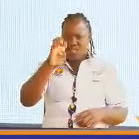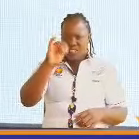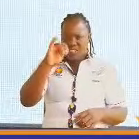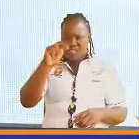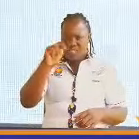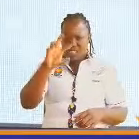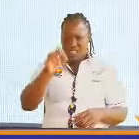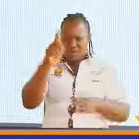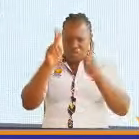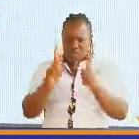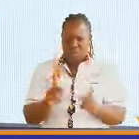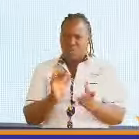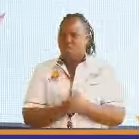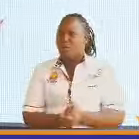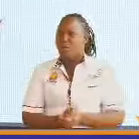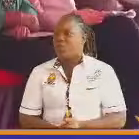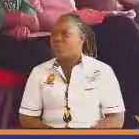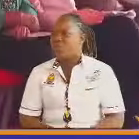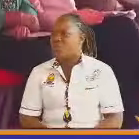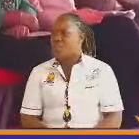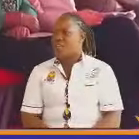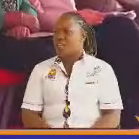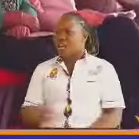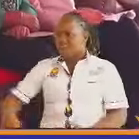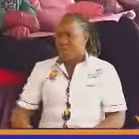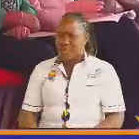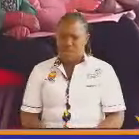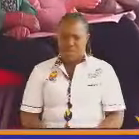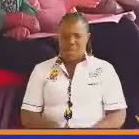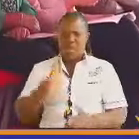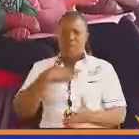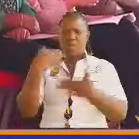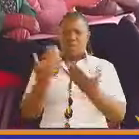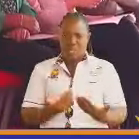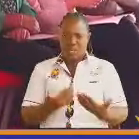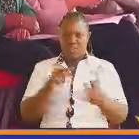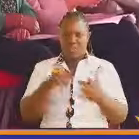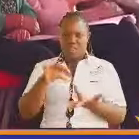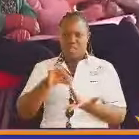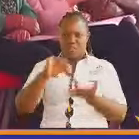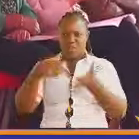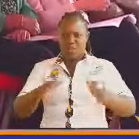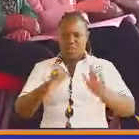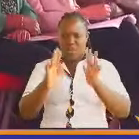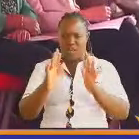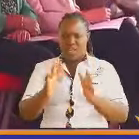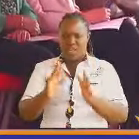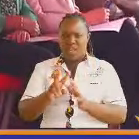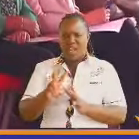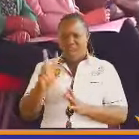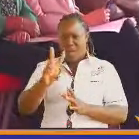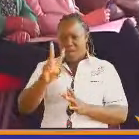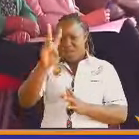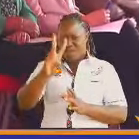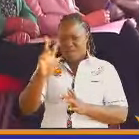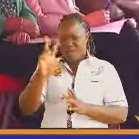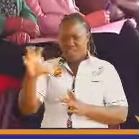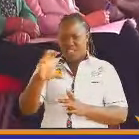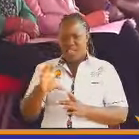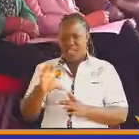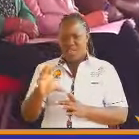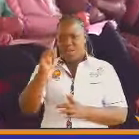Kisumu. Asanteni sana. I want to recognize in a special way our Vice Chancellor of Tom Mboya University,